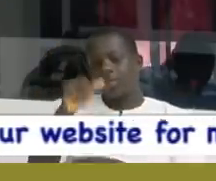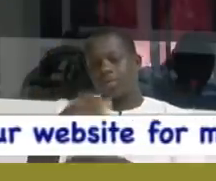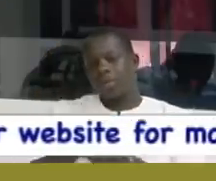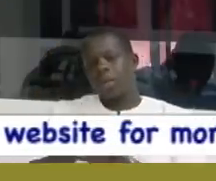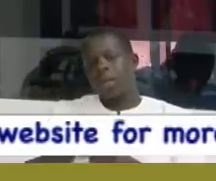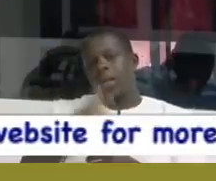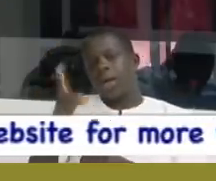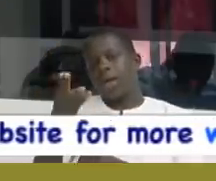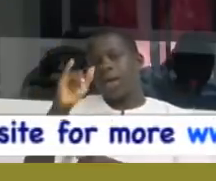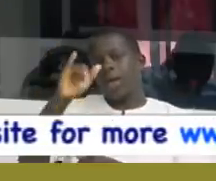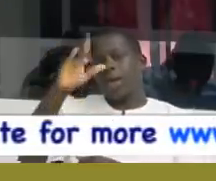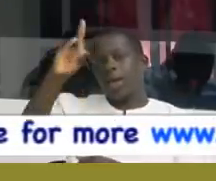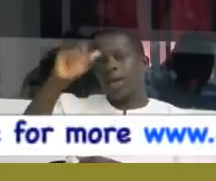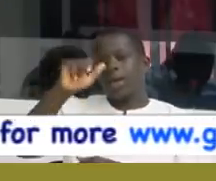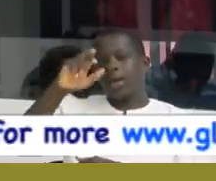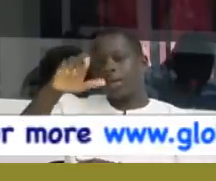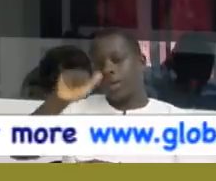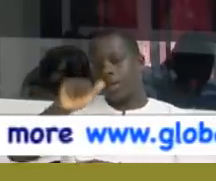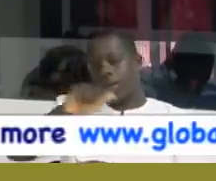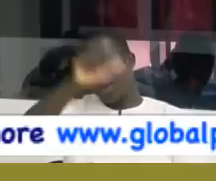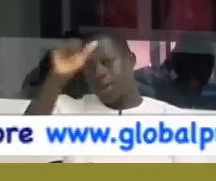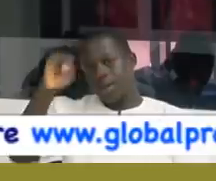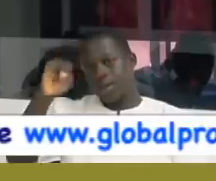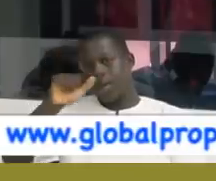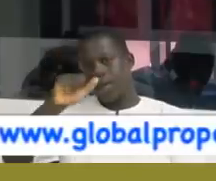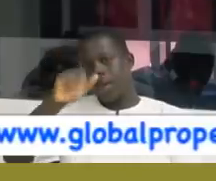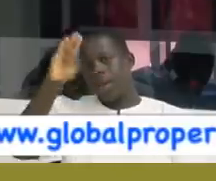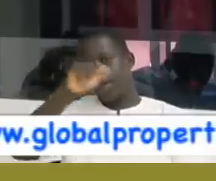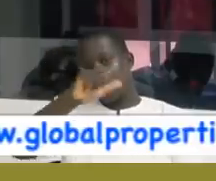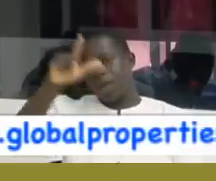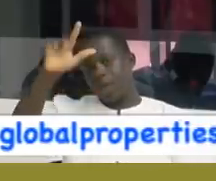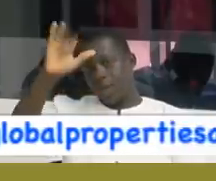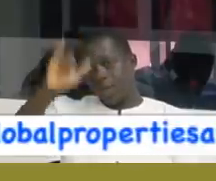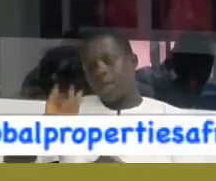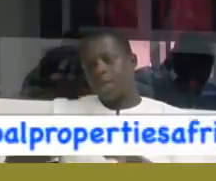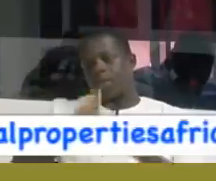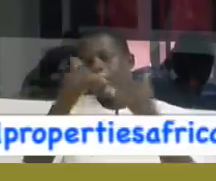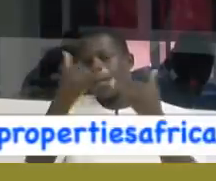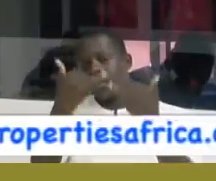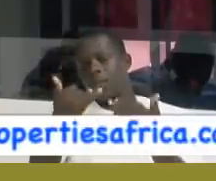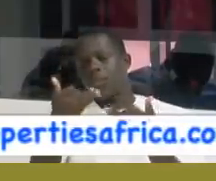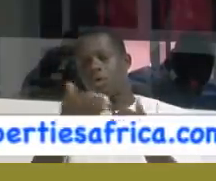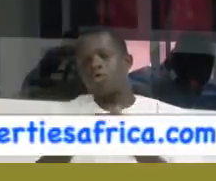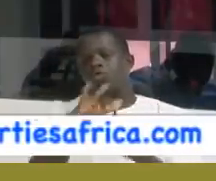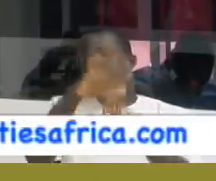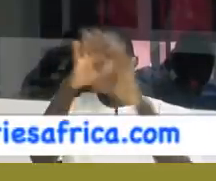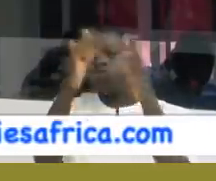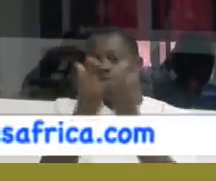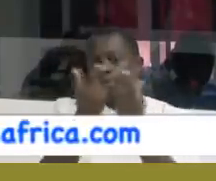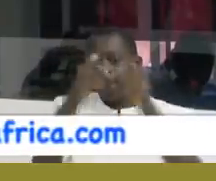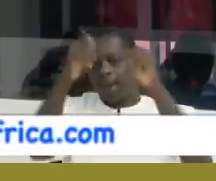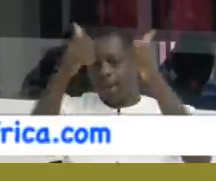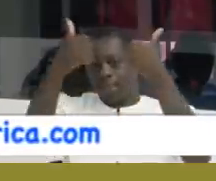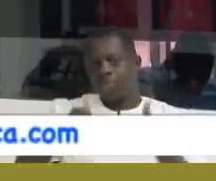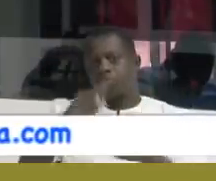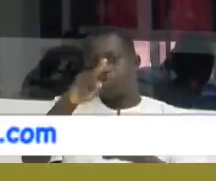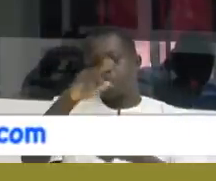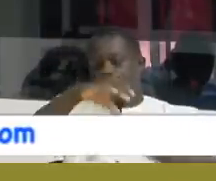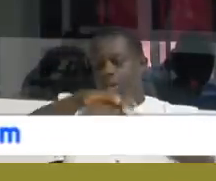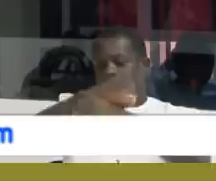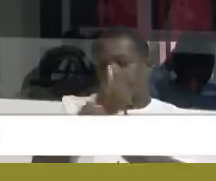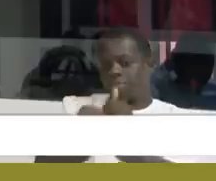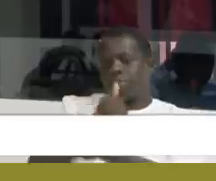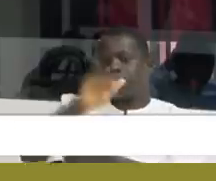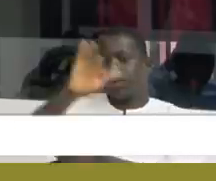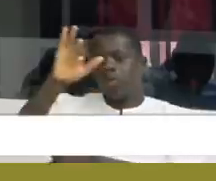and Haidara and Sabali, and eventually something happens and you arrest Yankuba,